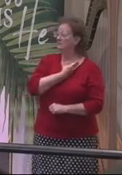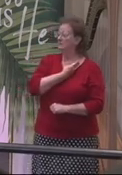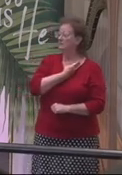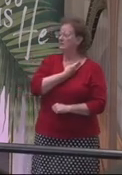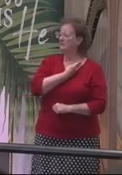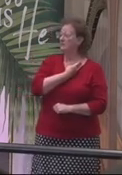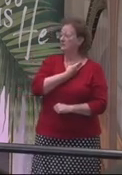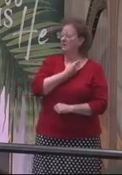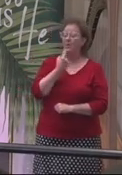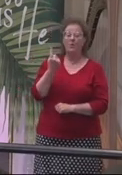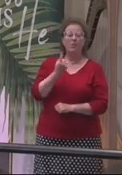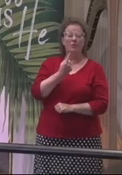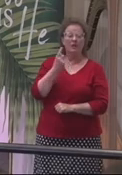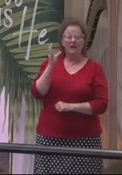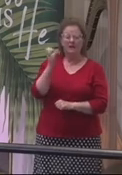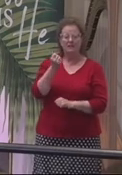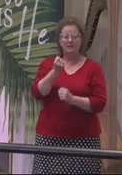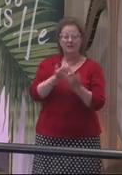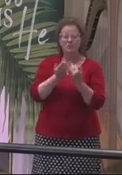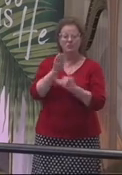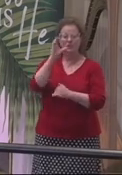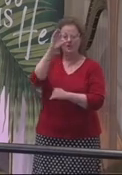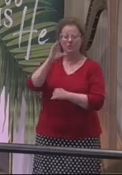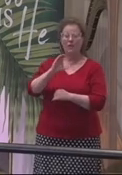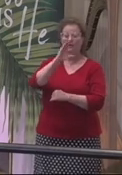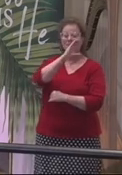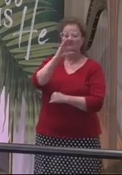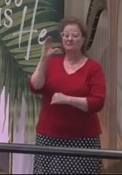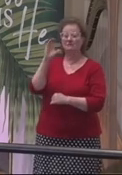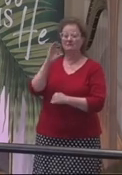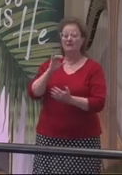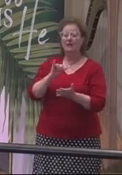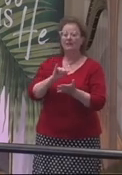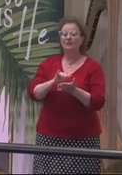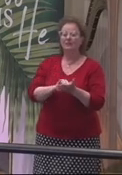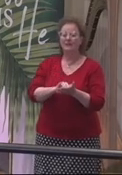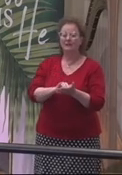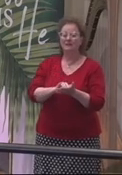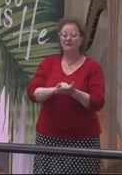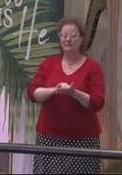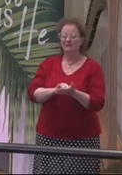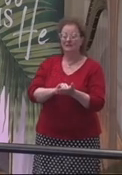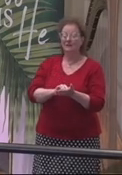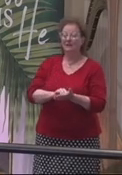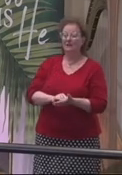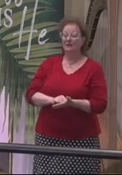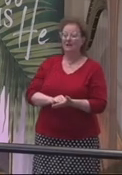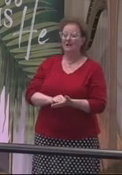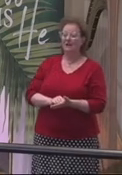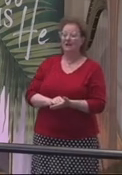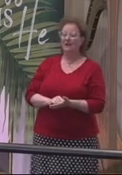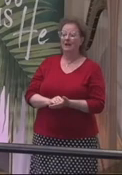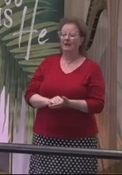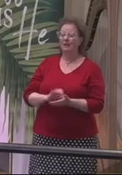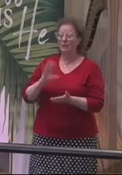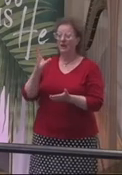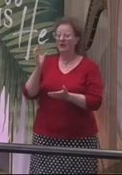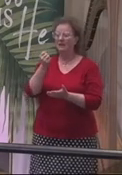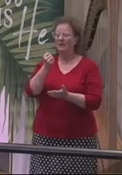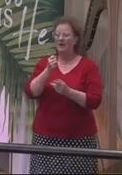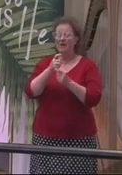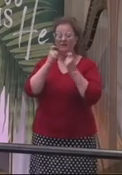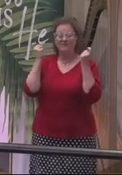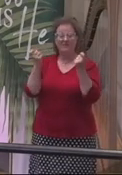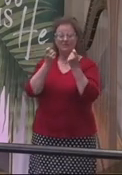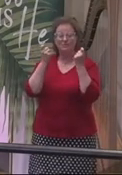But we will only get that through the cross. That's how our celebrations get the victory that we